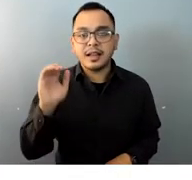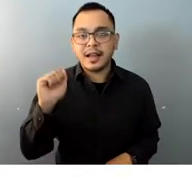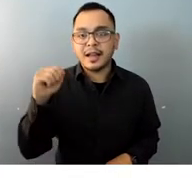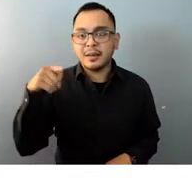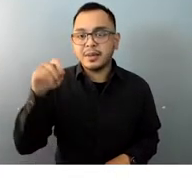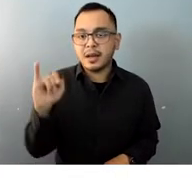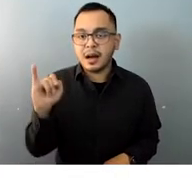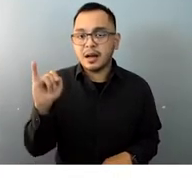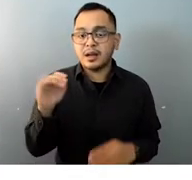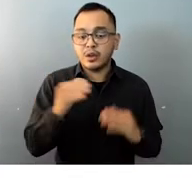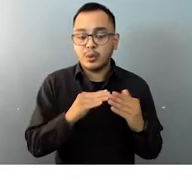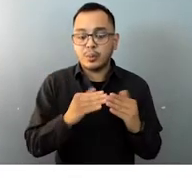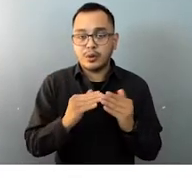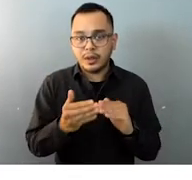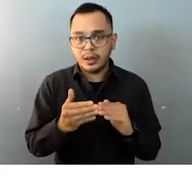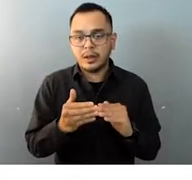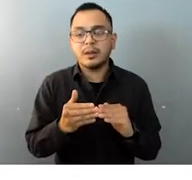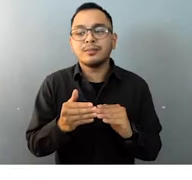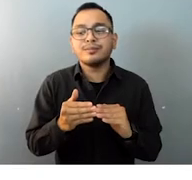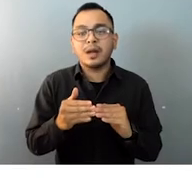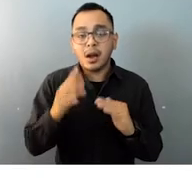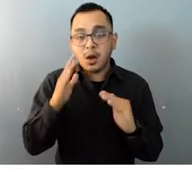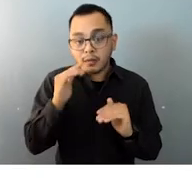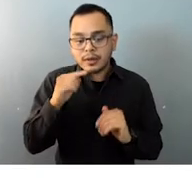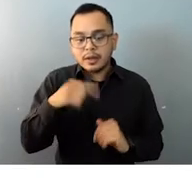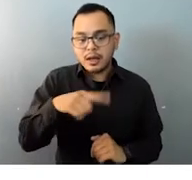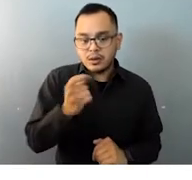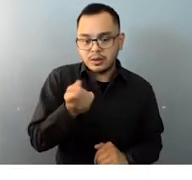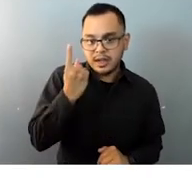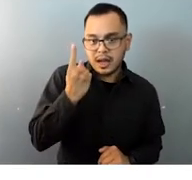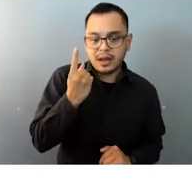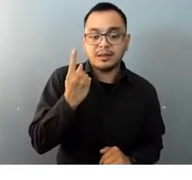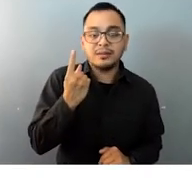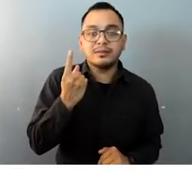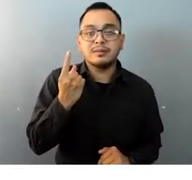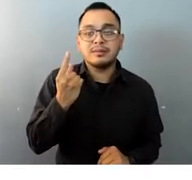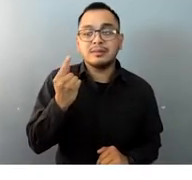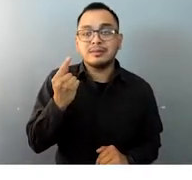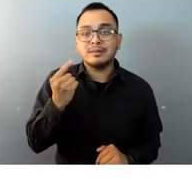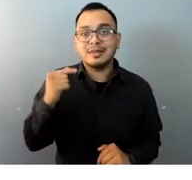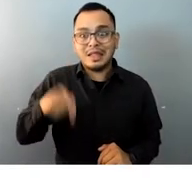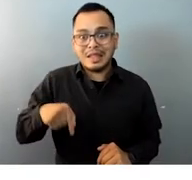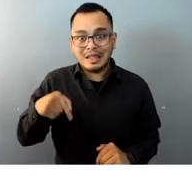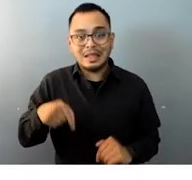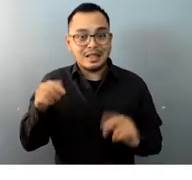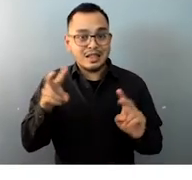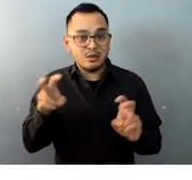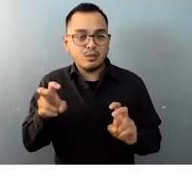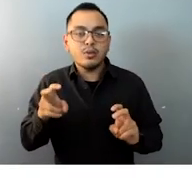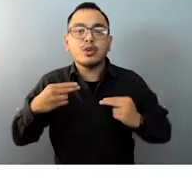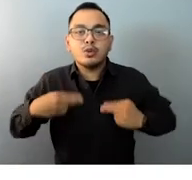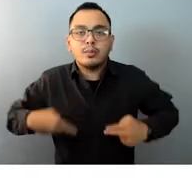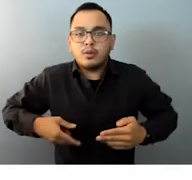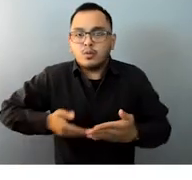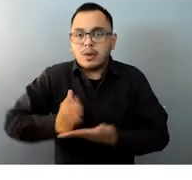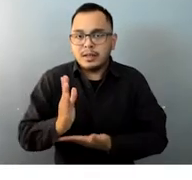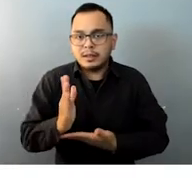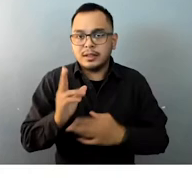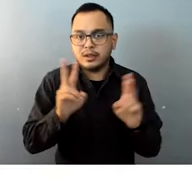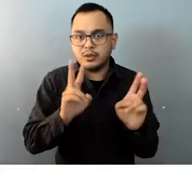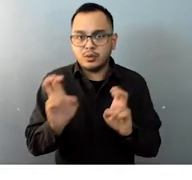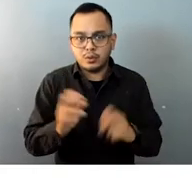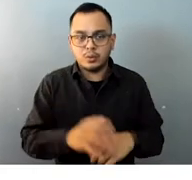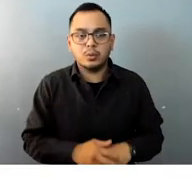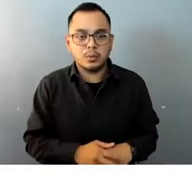the AAPI community will understand that this is a human rights